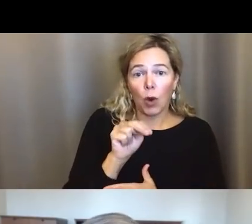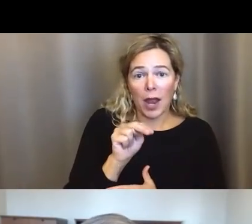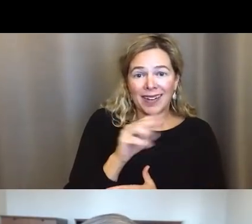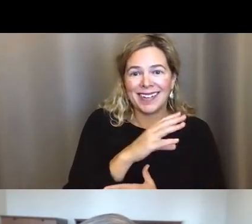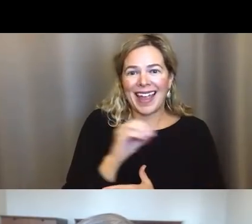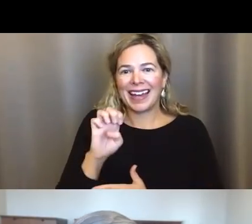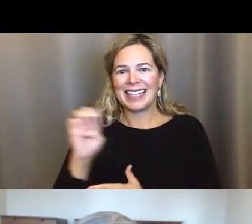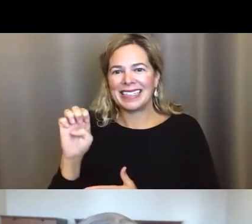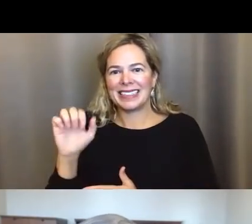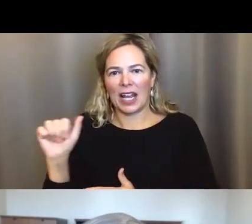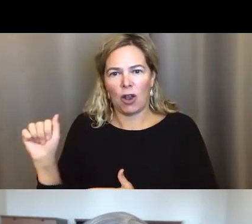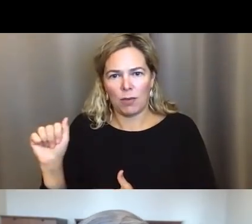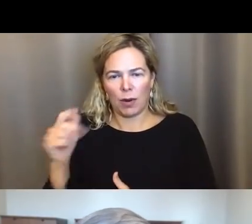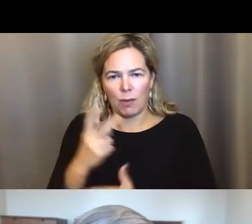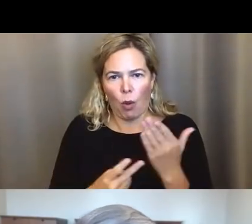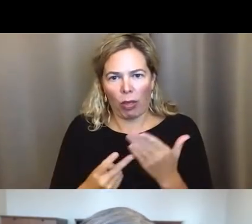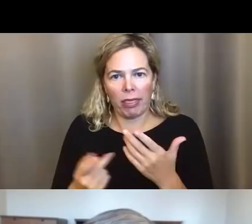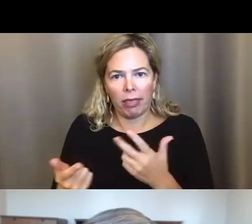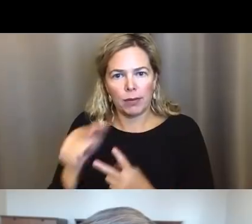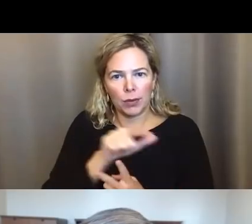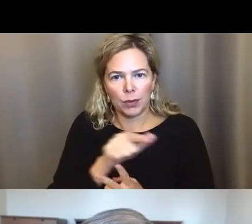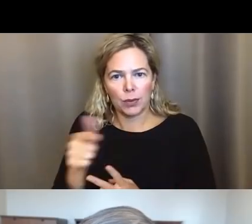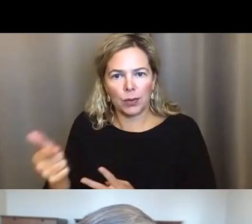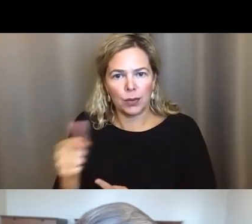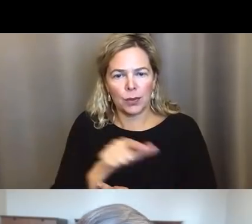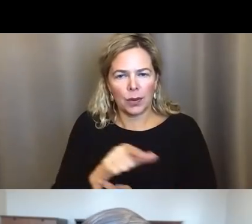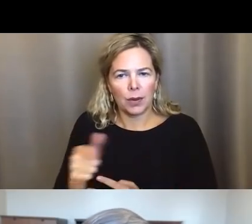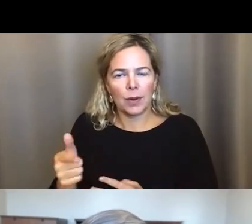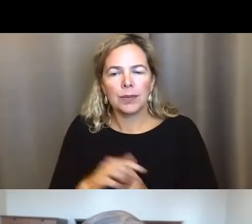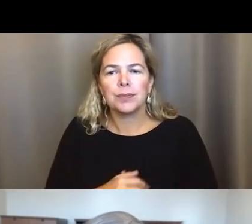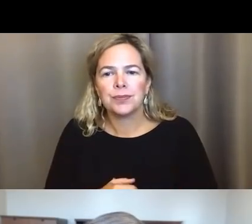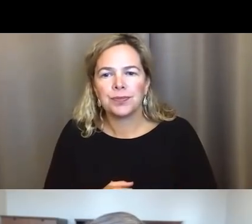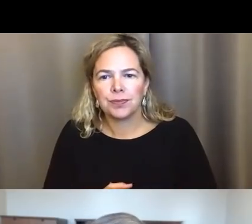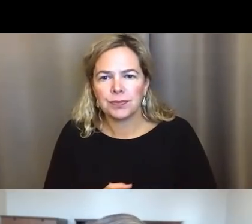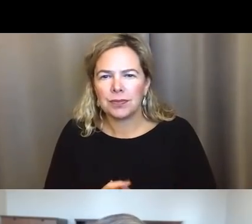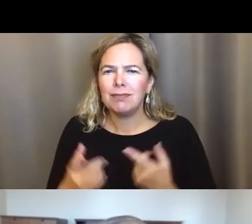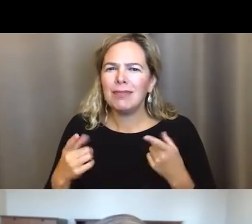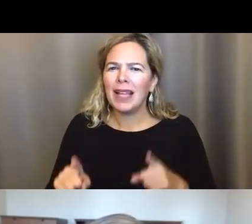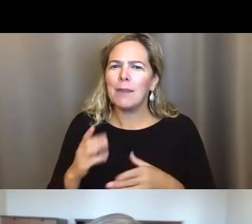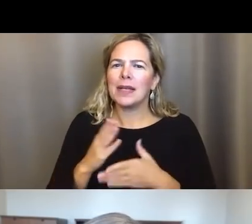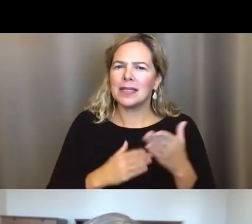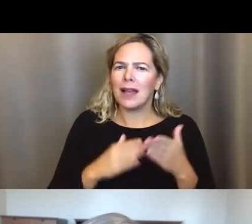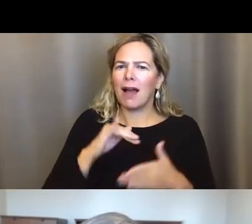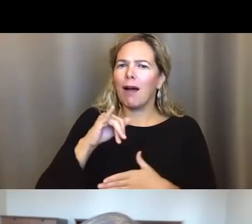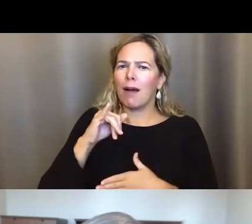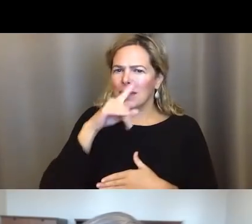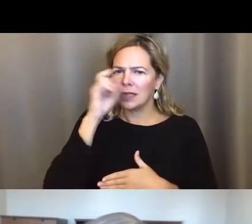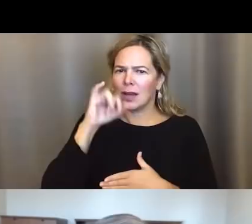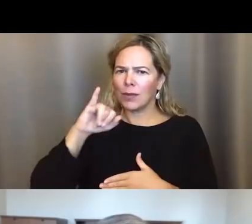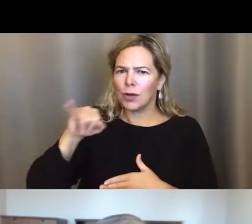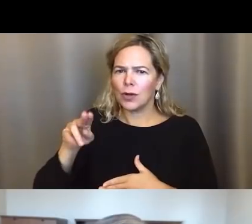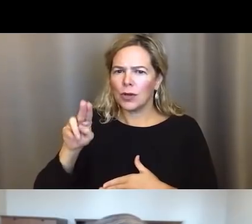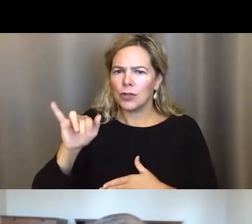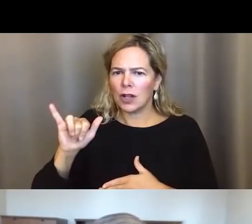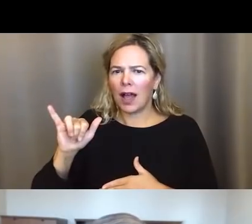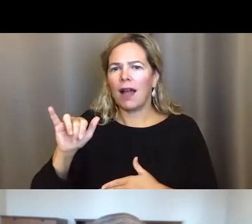Saturdays. And there was a drop off on the use of those Saturdays in July and August, but this most recent Saturday,